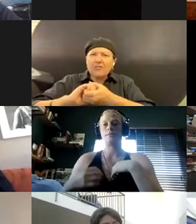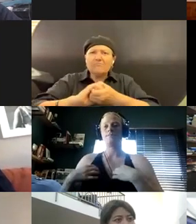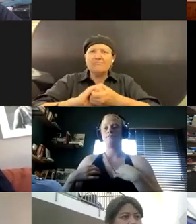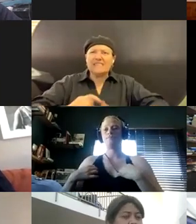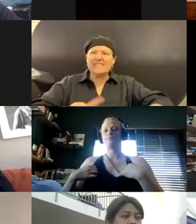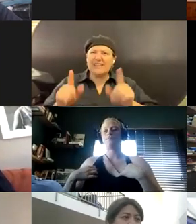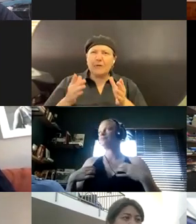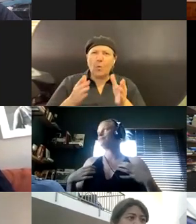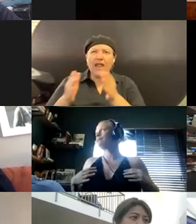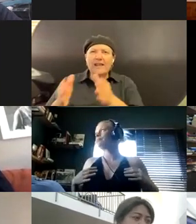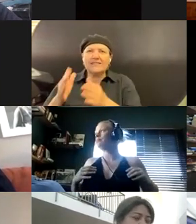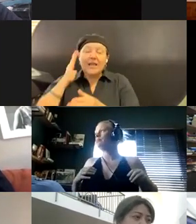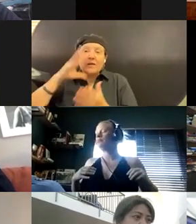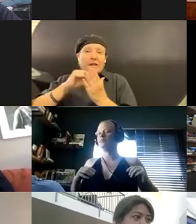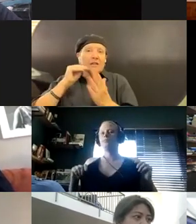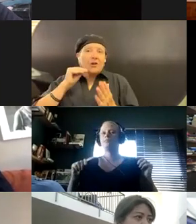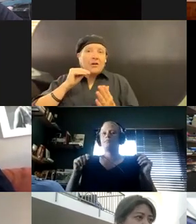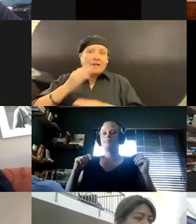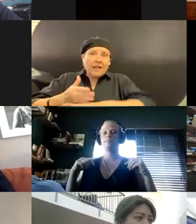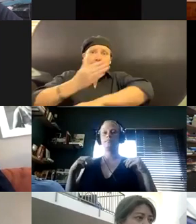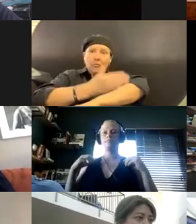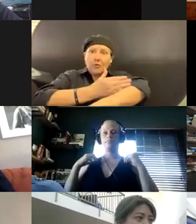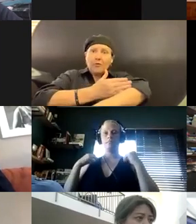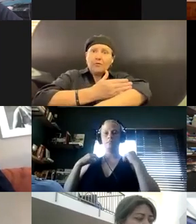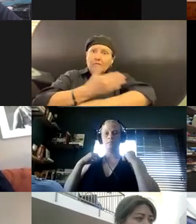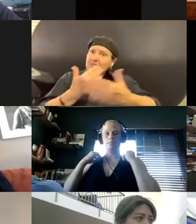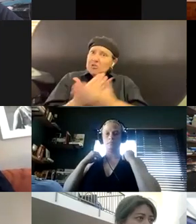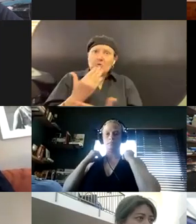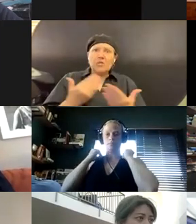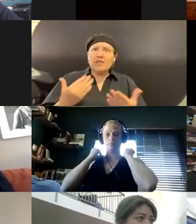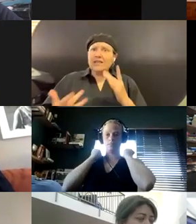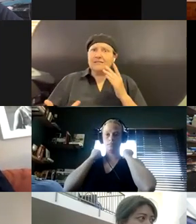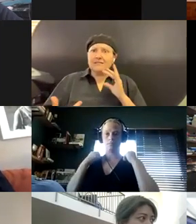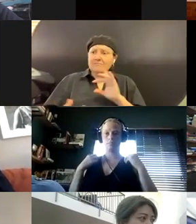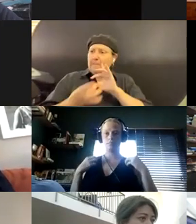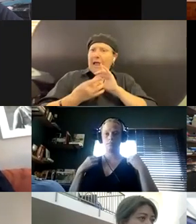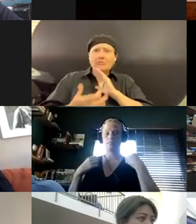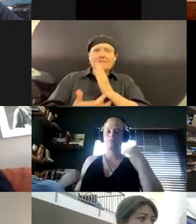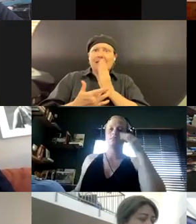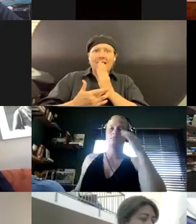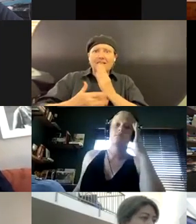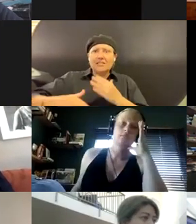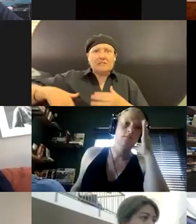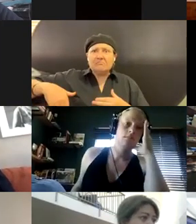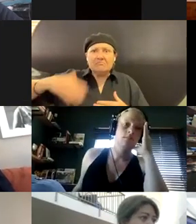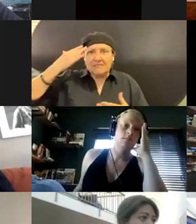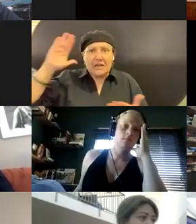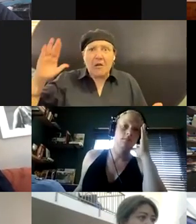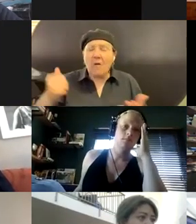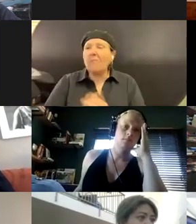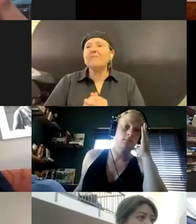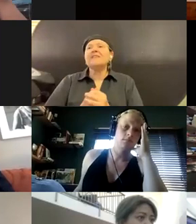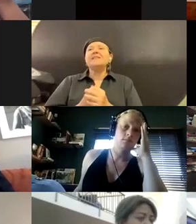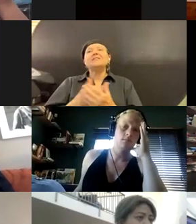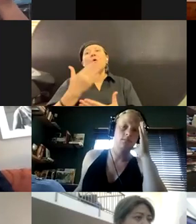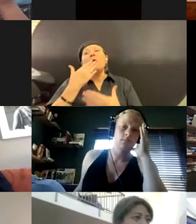being better off because we will have learned so many new things about technology that we hadn't been forced to learn about. So with that being said, thank